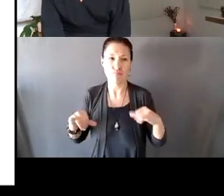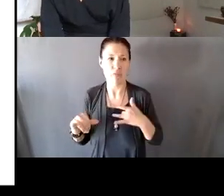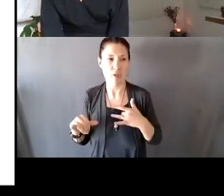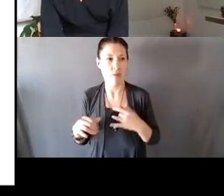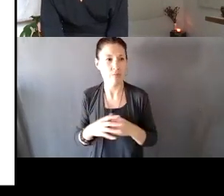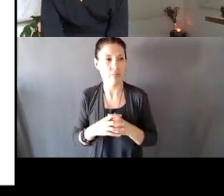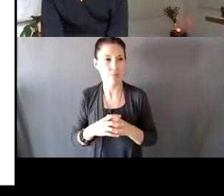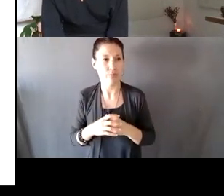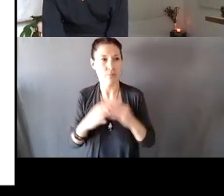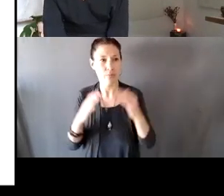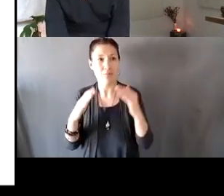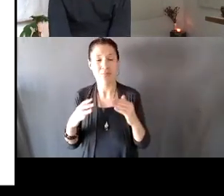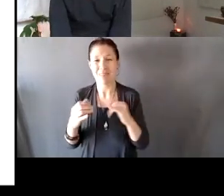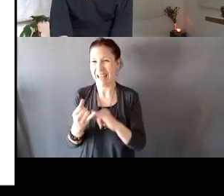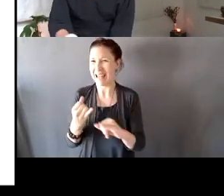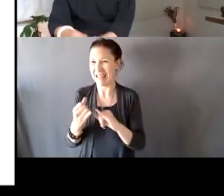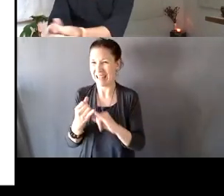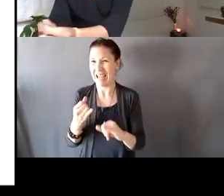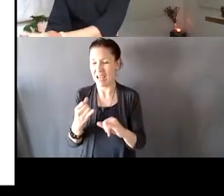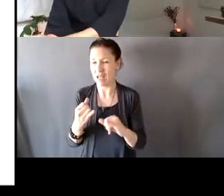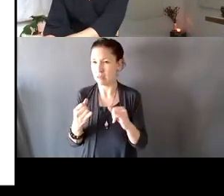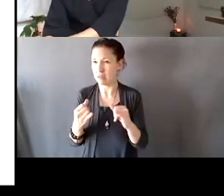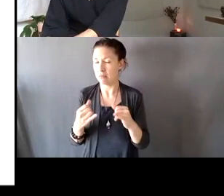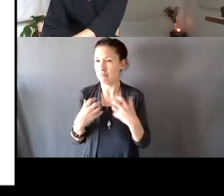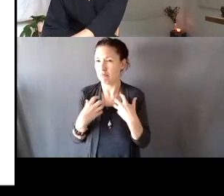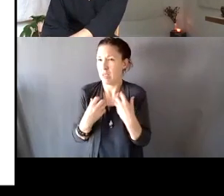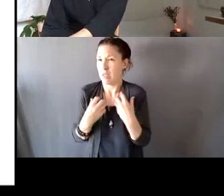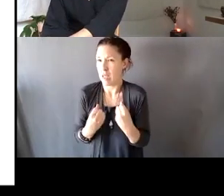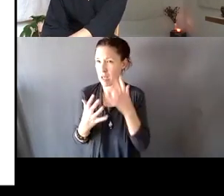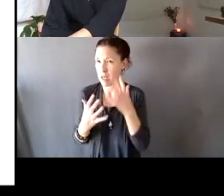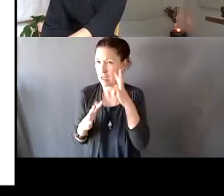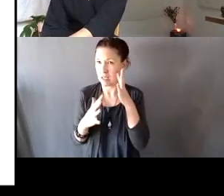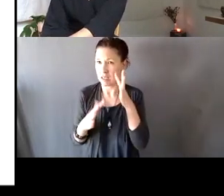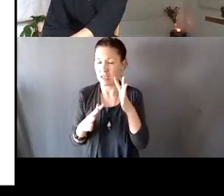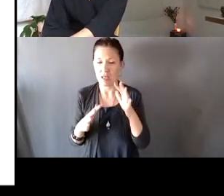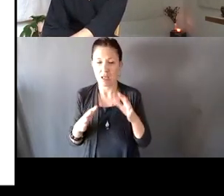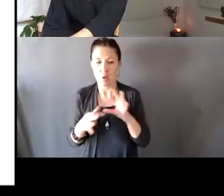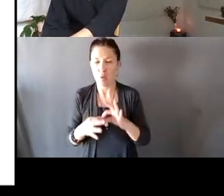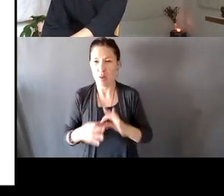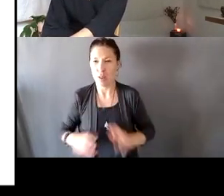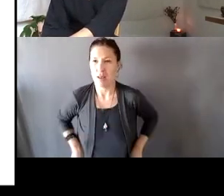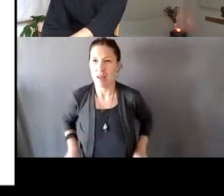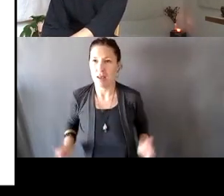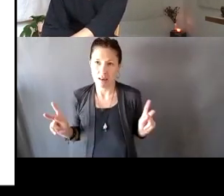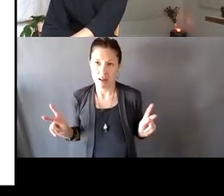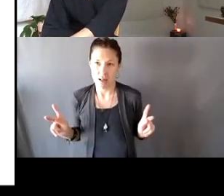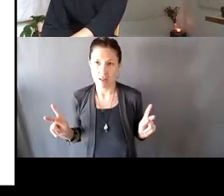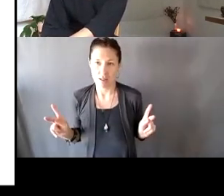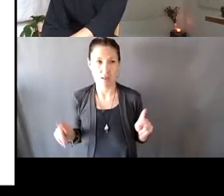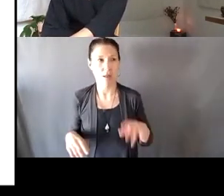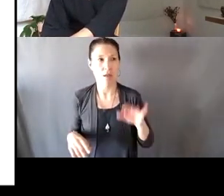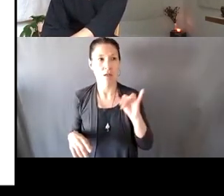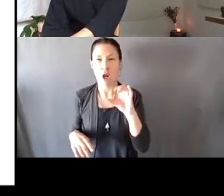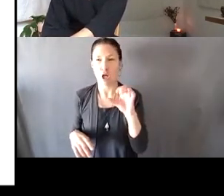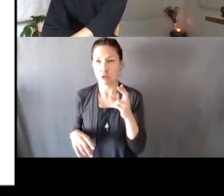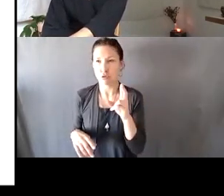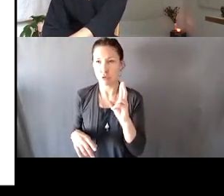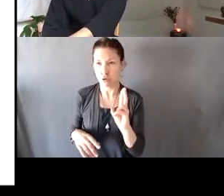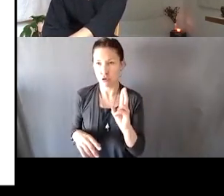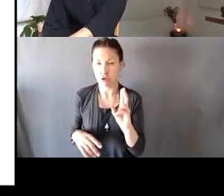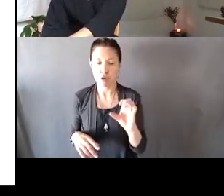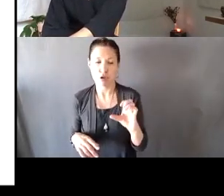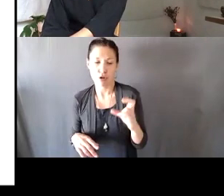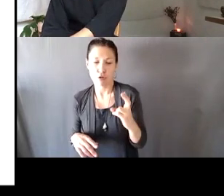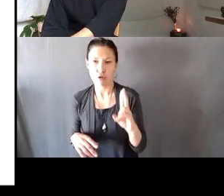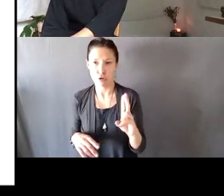And then the last healing sound that we have is for your kidneys. The sound is tr. The emotions